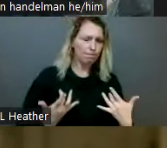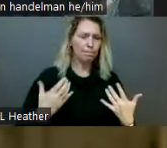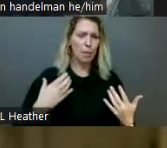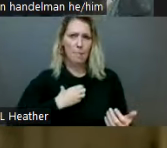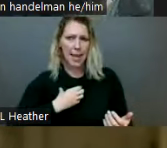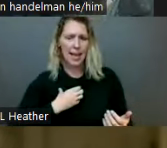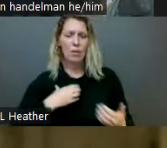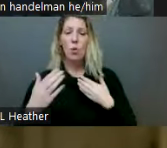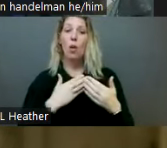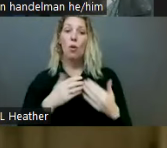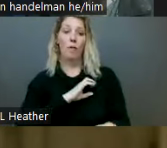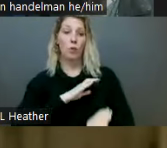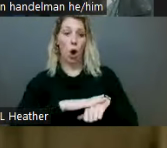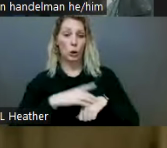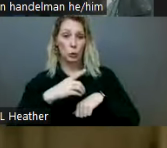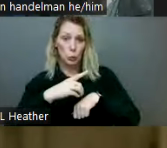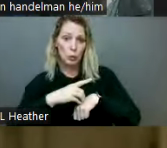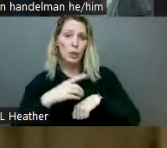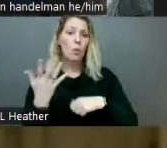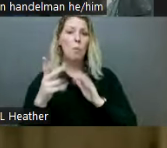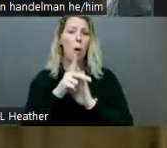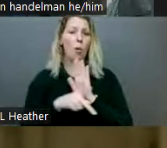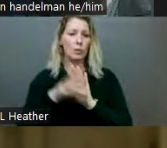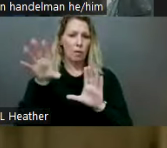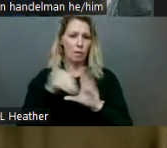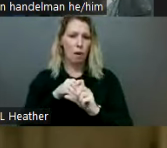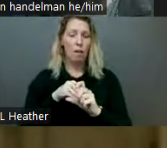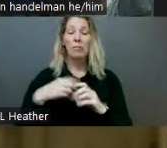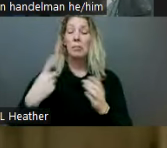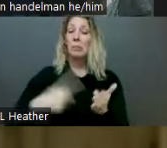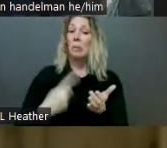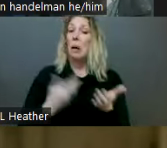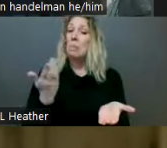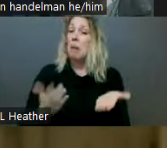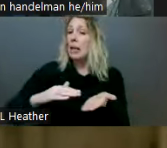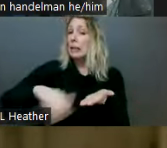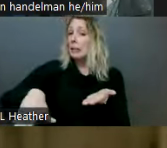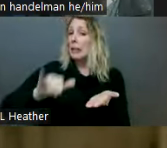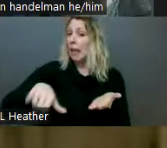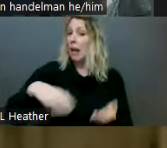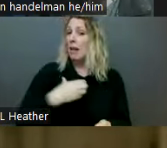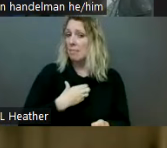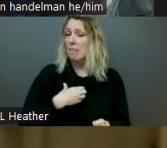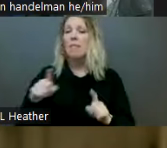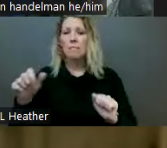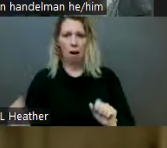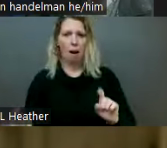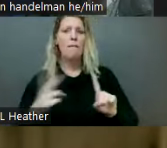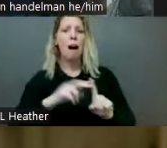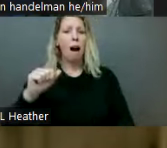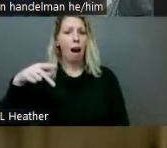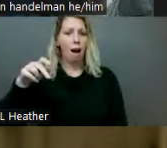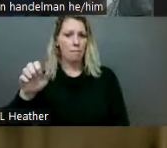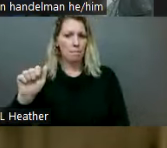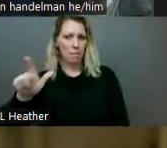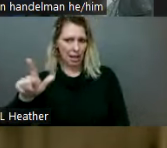on duty and what policies are involved. In some cases, they might dismiss the complaint, which the complainant can appeal. In some